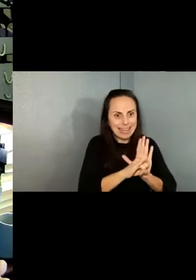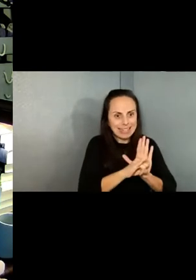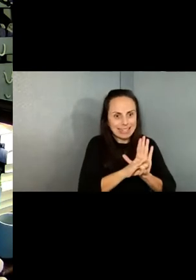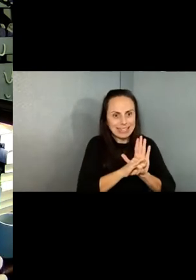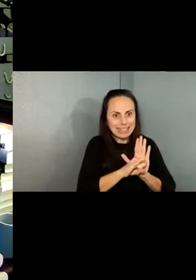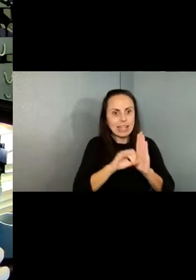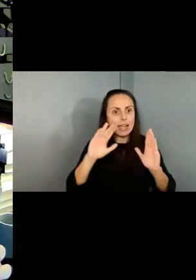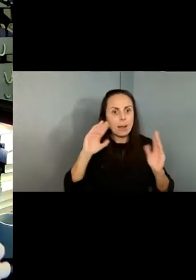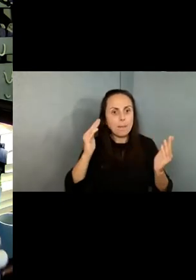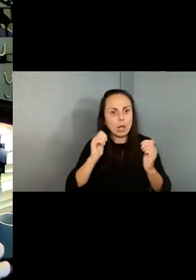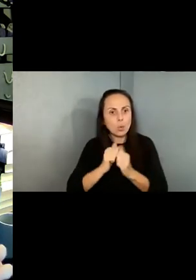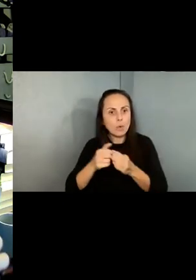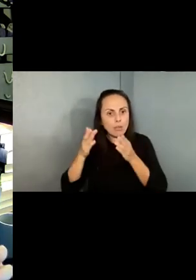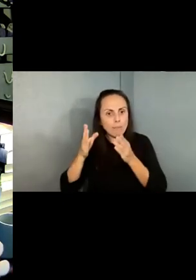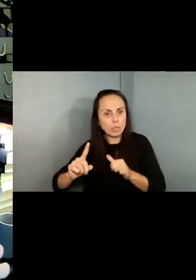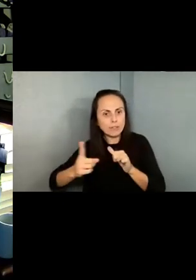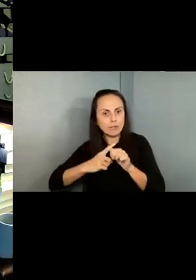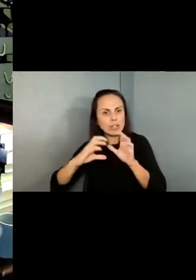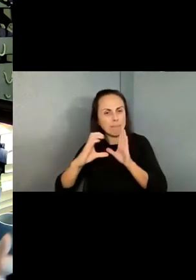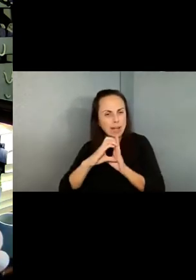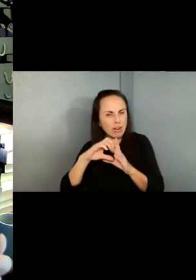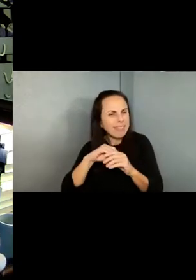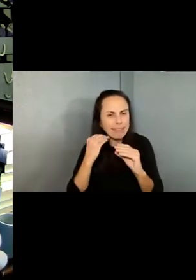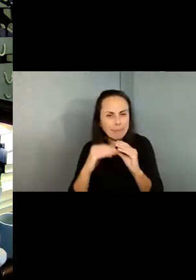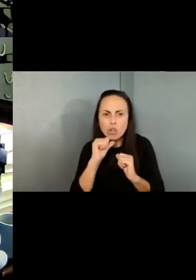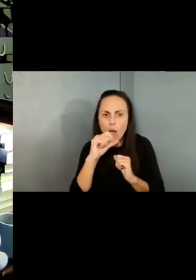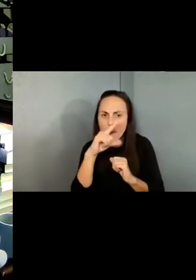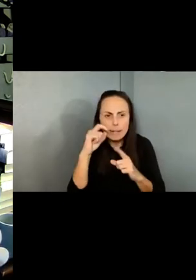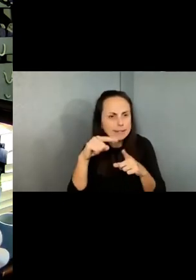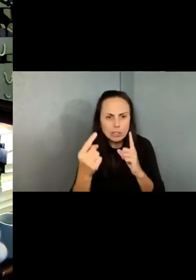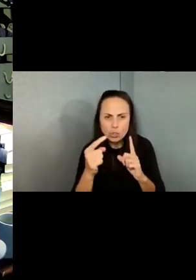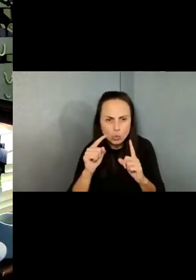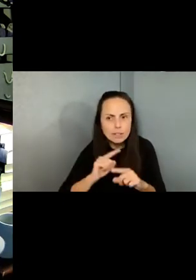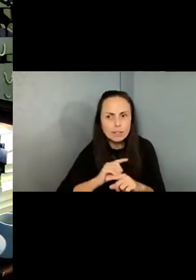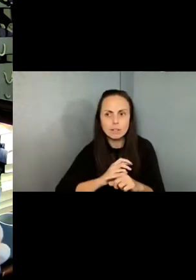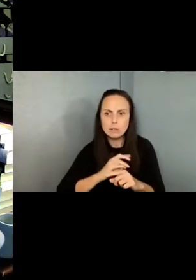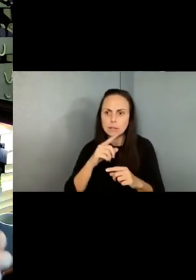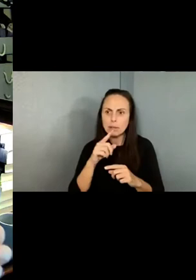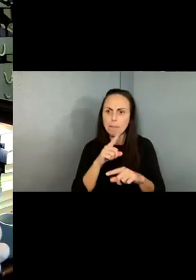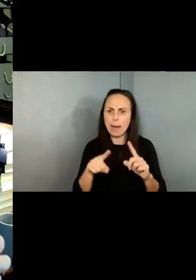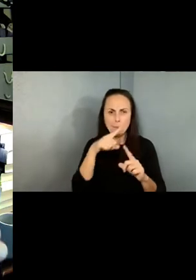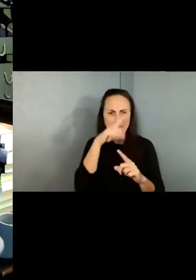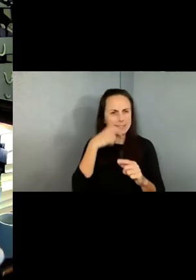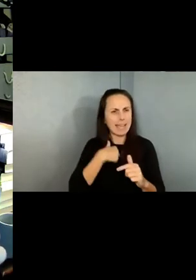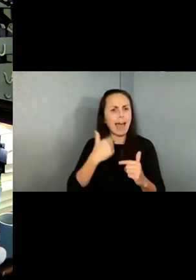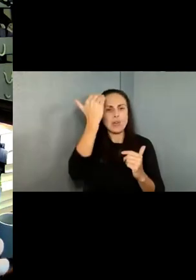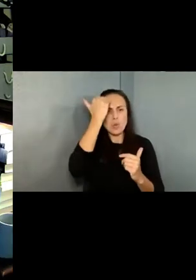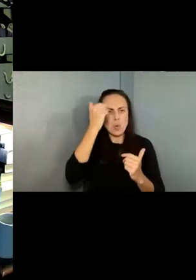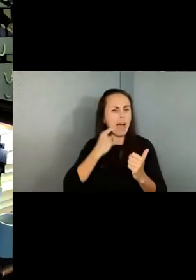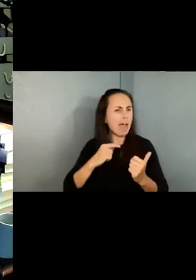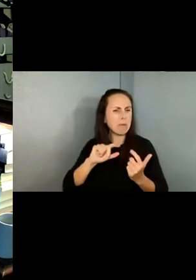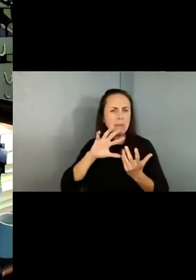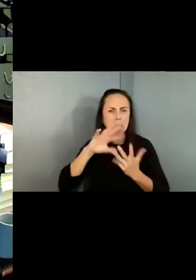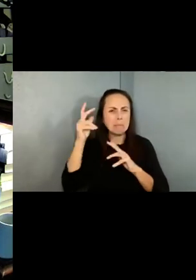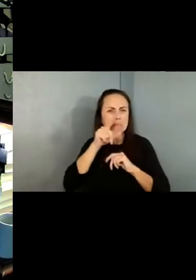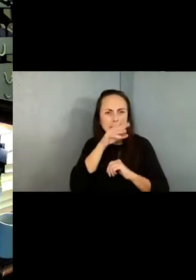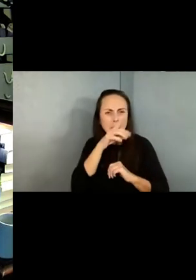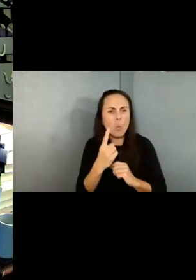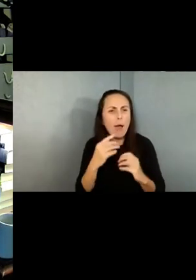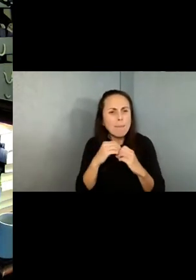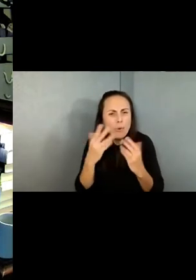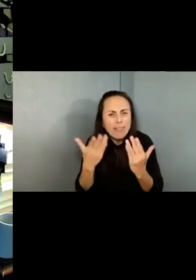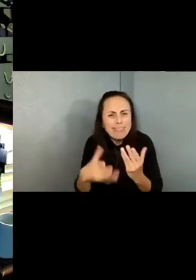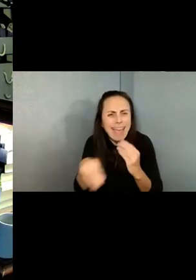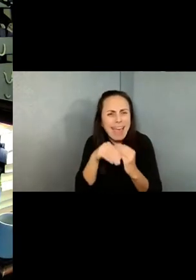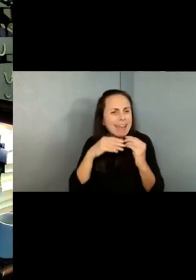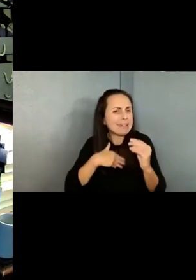first paragraph in the email, not because I disagree with anything there, but because I know I'm going to screw it up because it's one more thing to do.